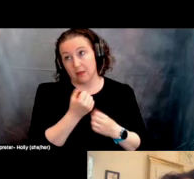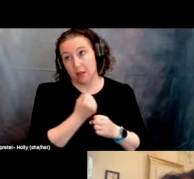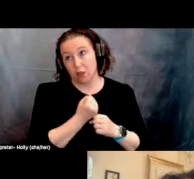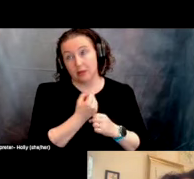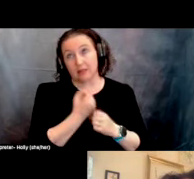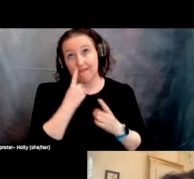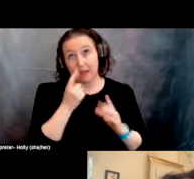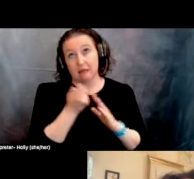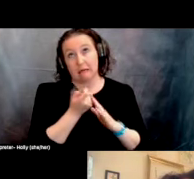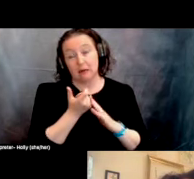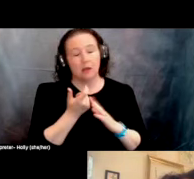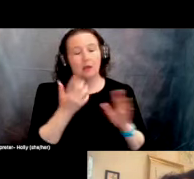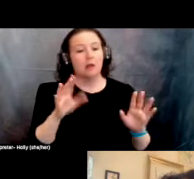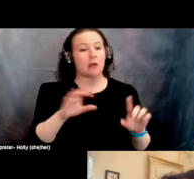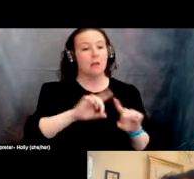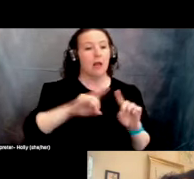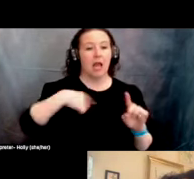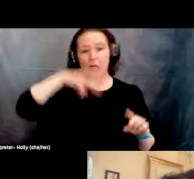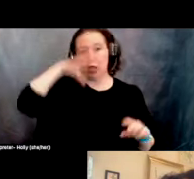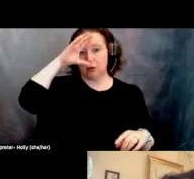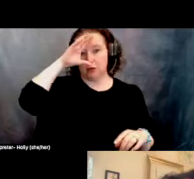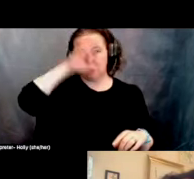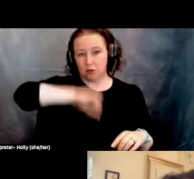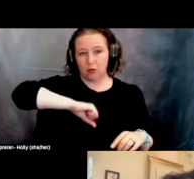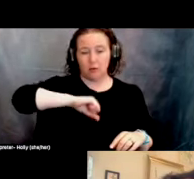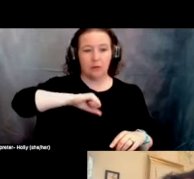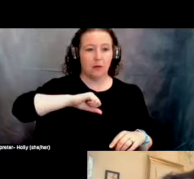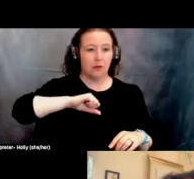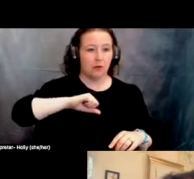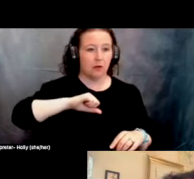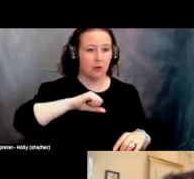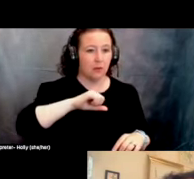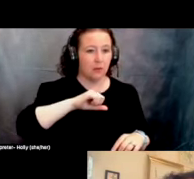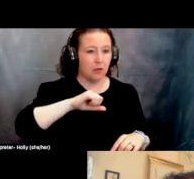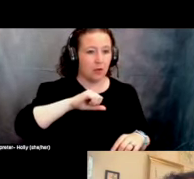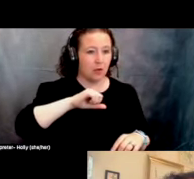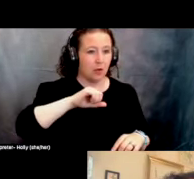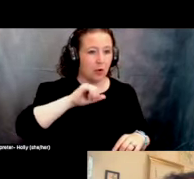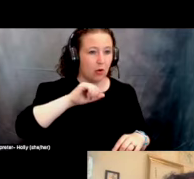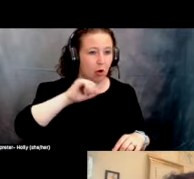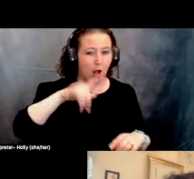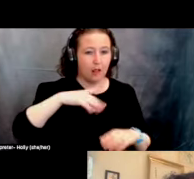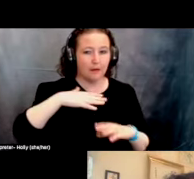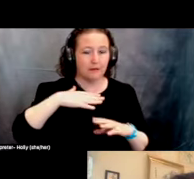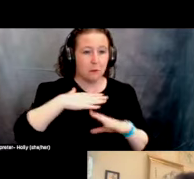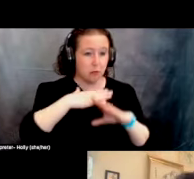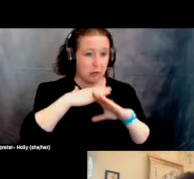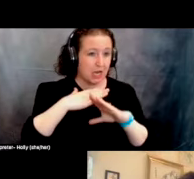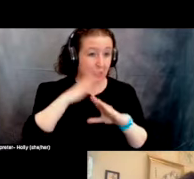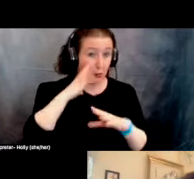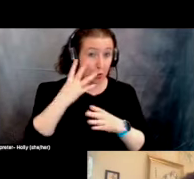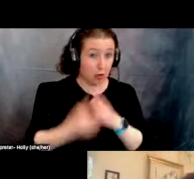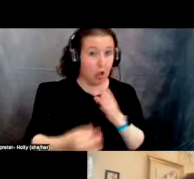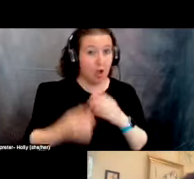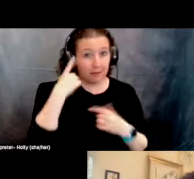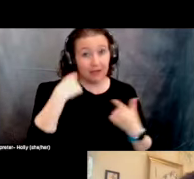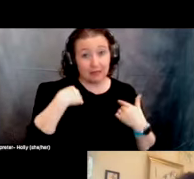off. I'm just going to assume they're all going to go away because I'm a pessimist and hope that I'm wrong.